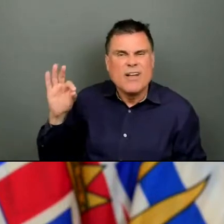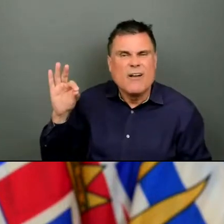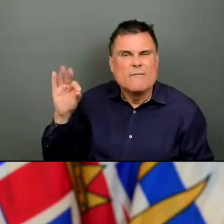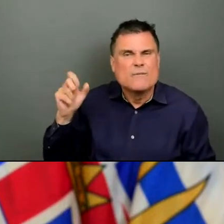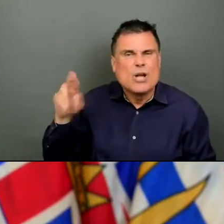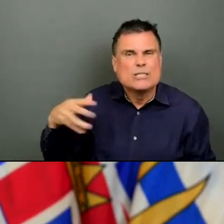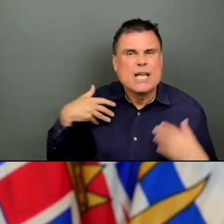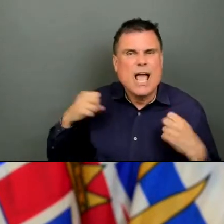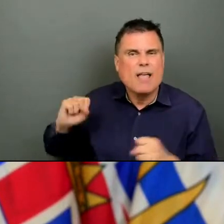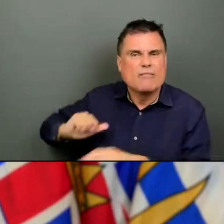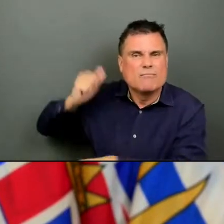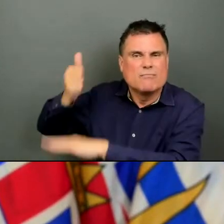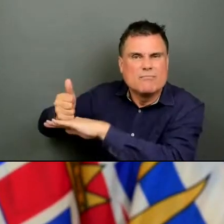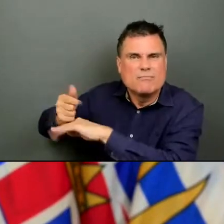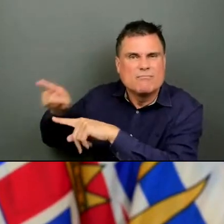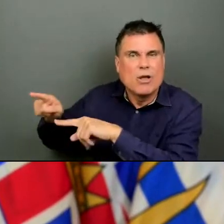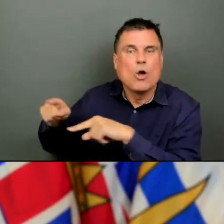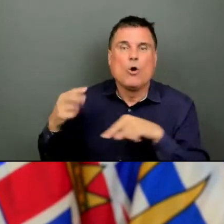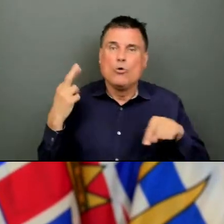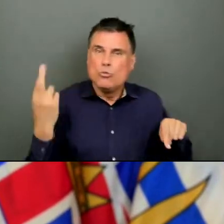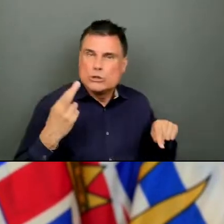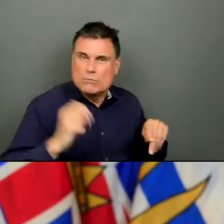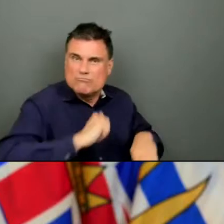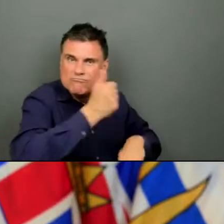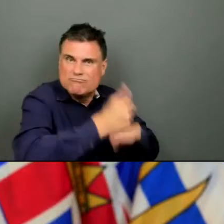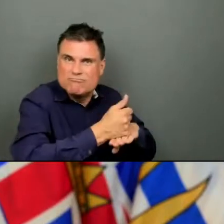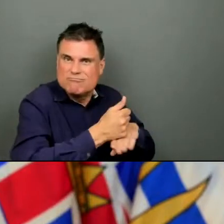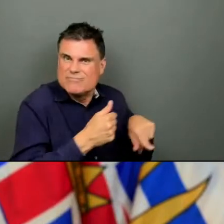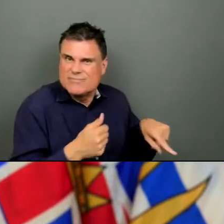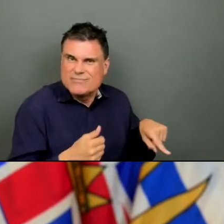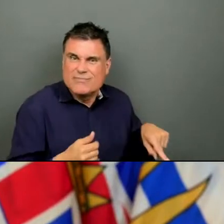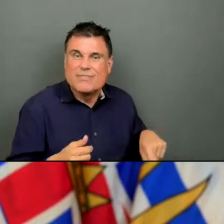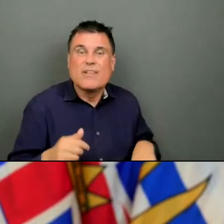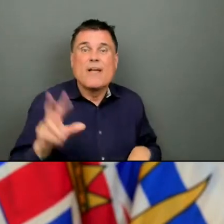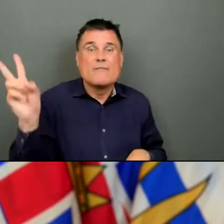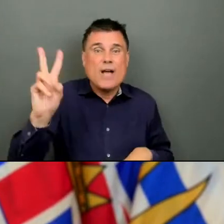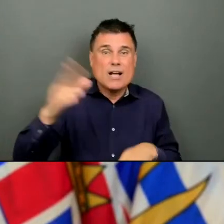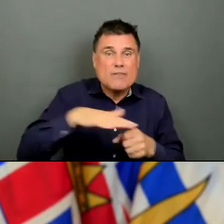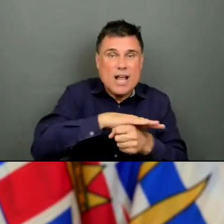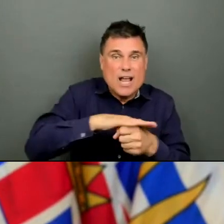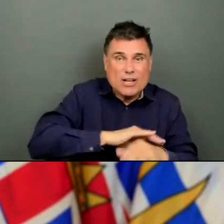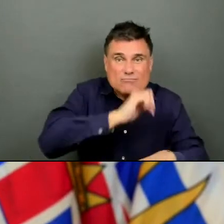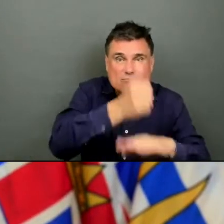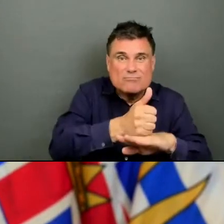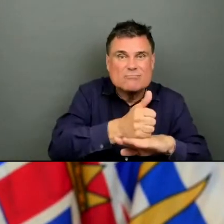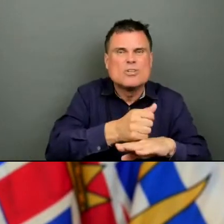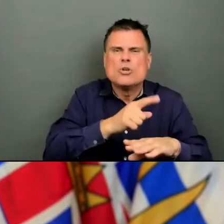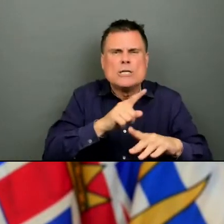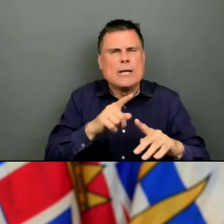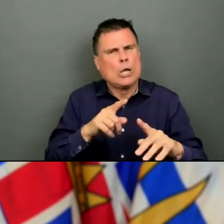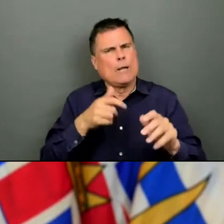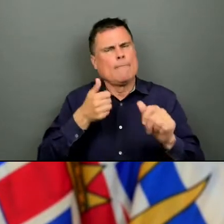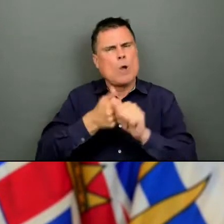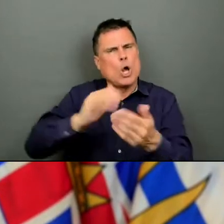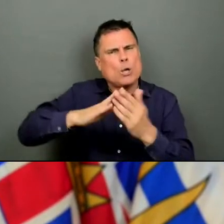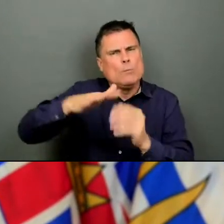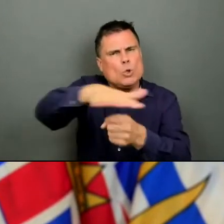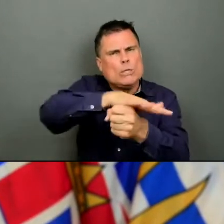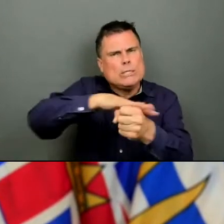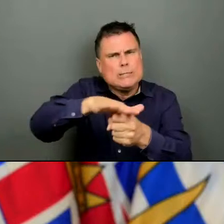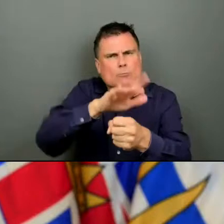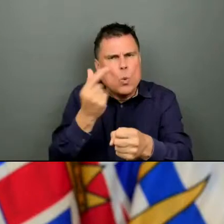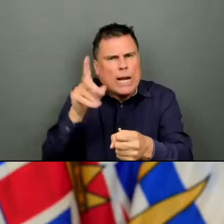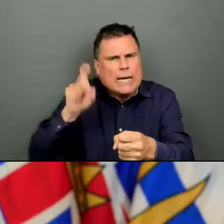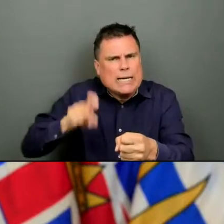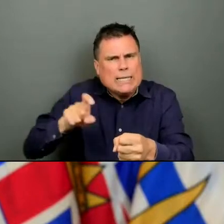in Richmond. There's been work done with Vancouver Coastal, working with different community groups to basically spread the word